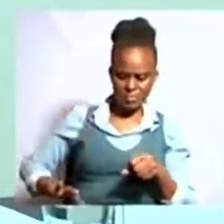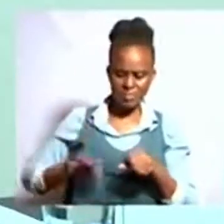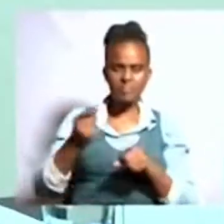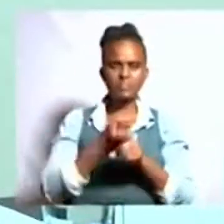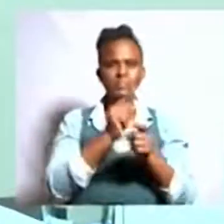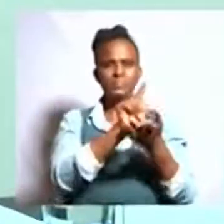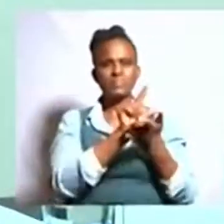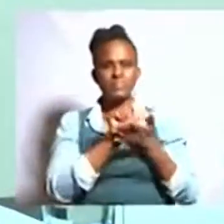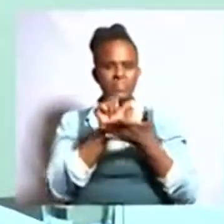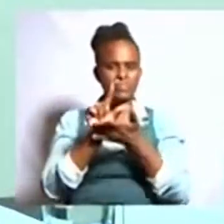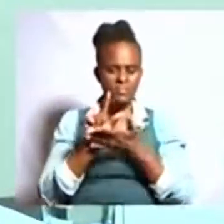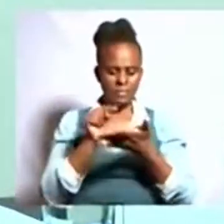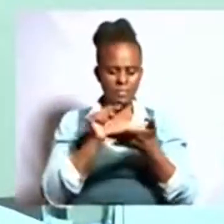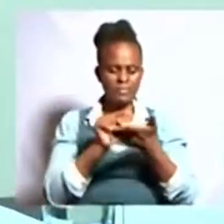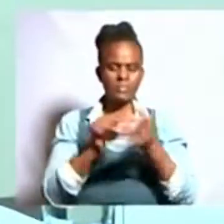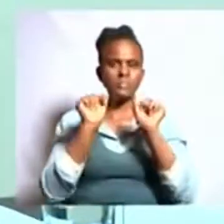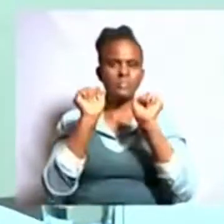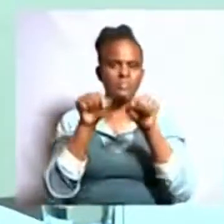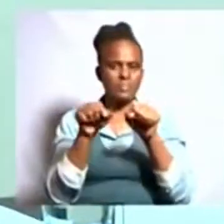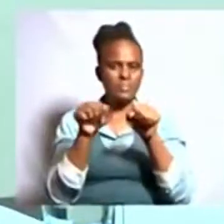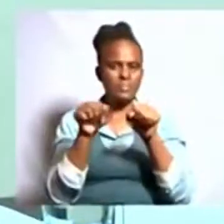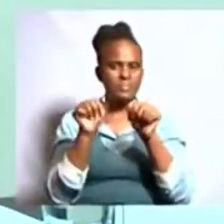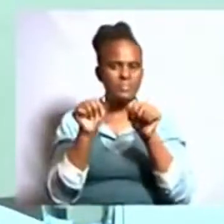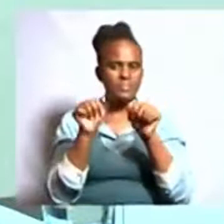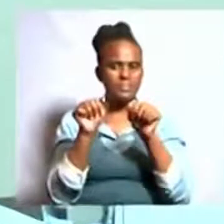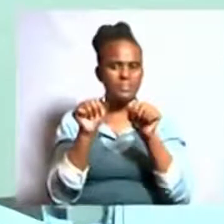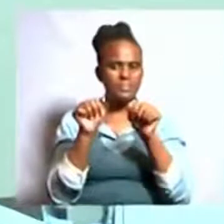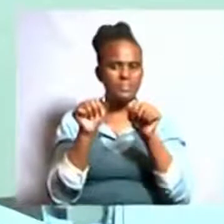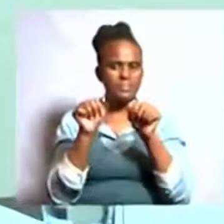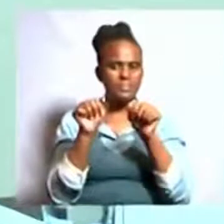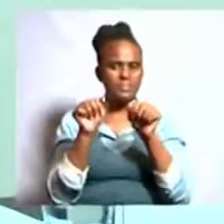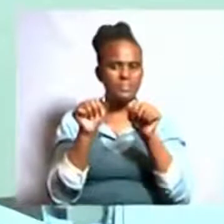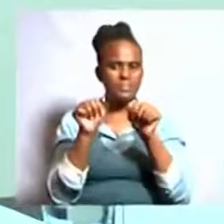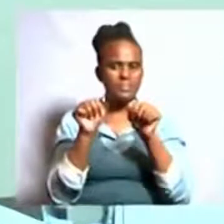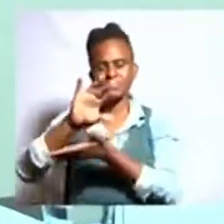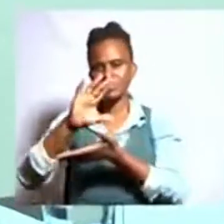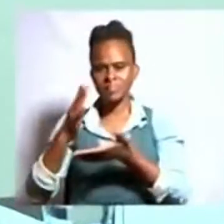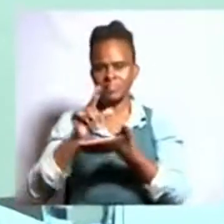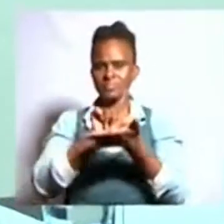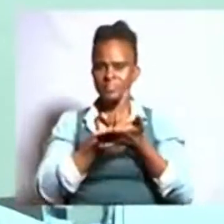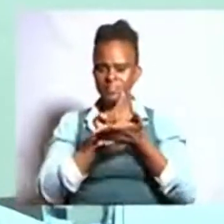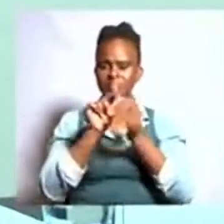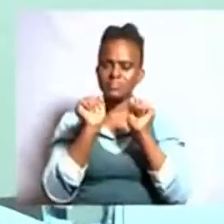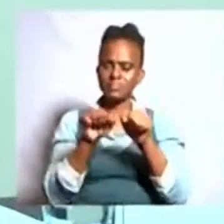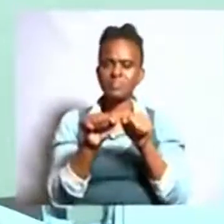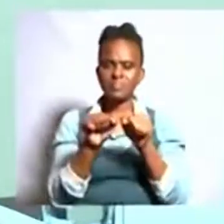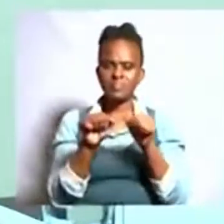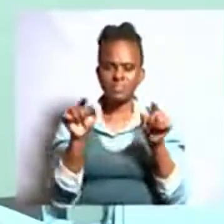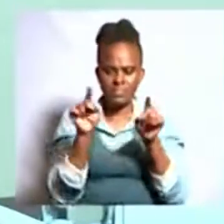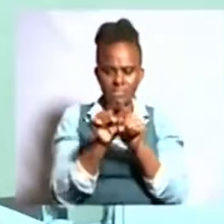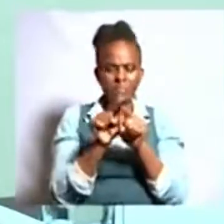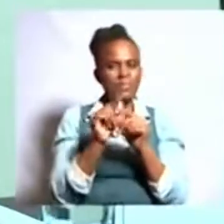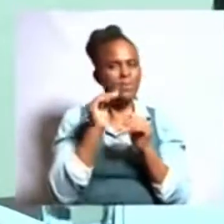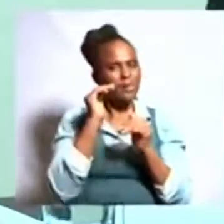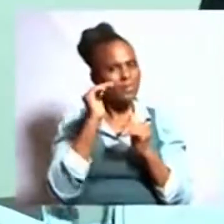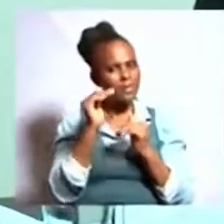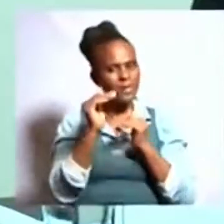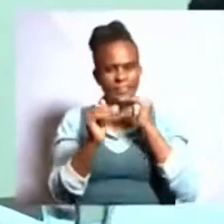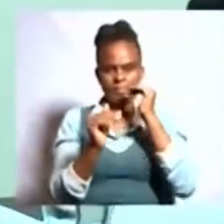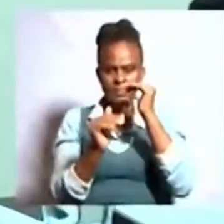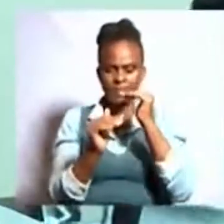loans will be able to pay back the loans. It was the stage.